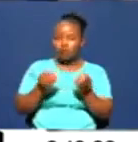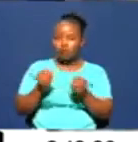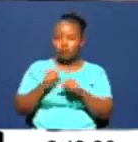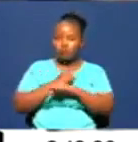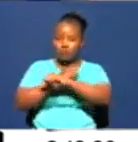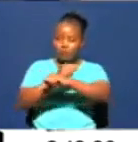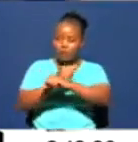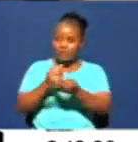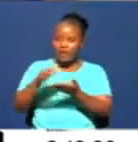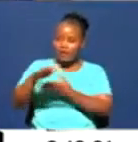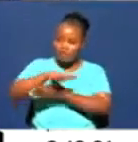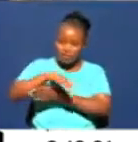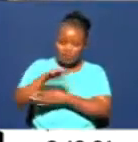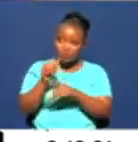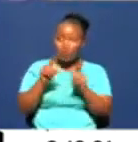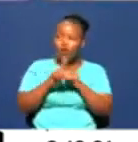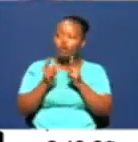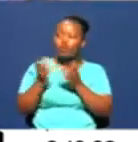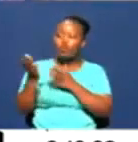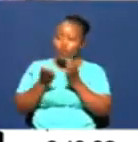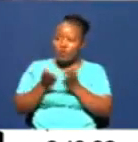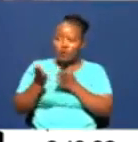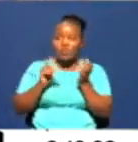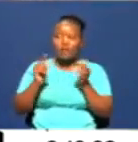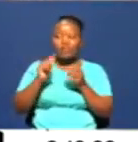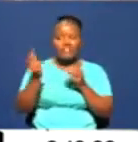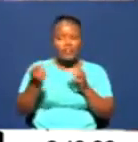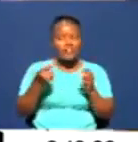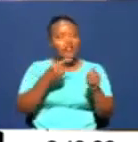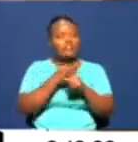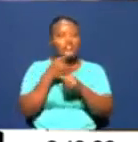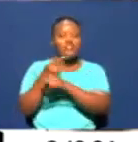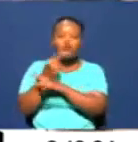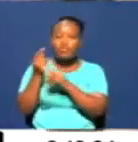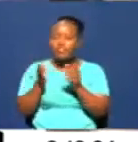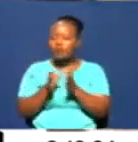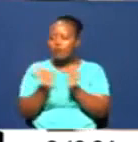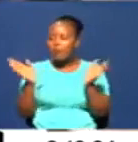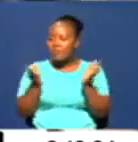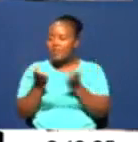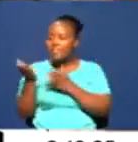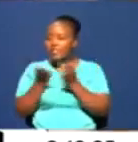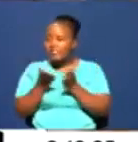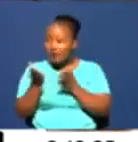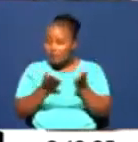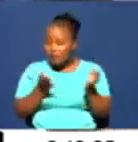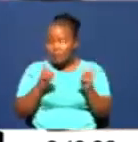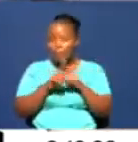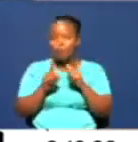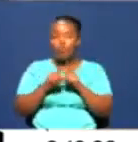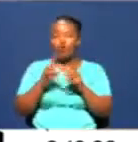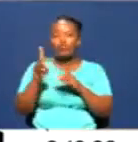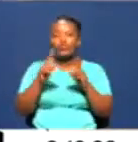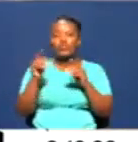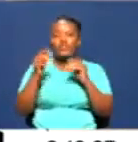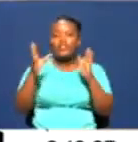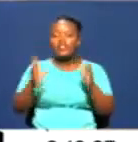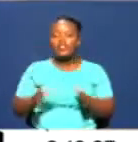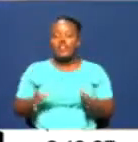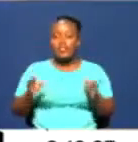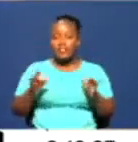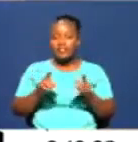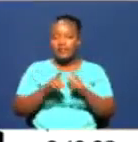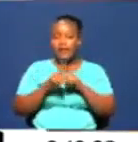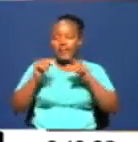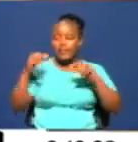served Kenya with distinction in several public service roles, among them director of the National Museums of Kenya and chairperson